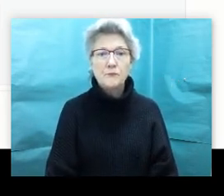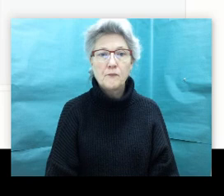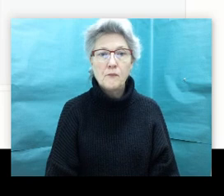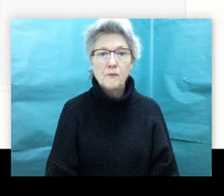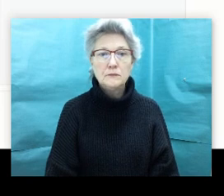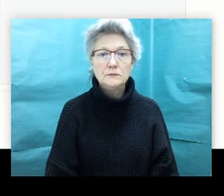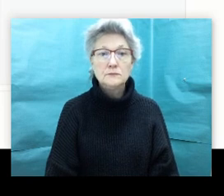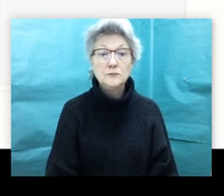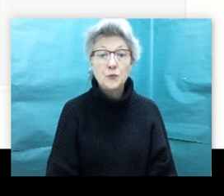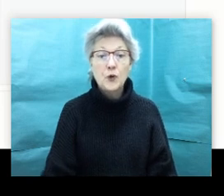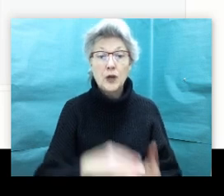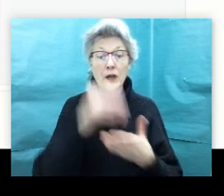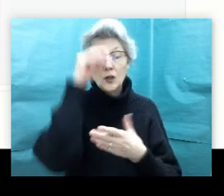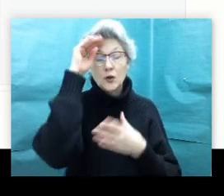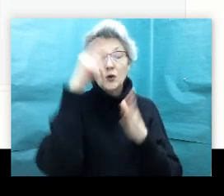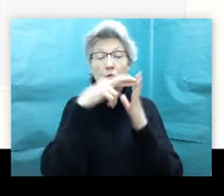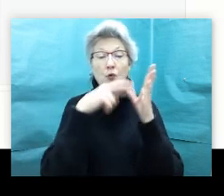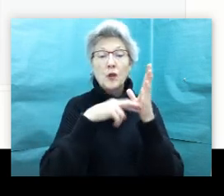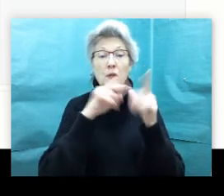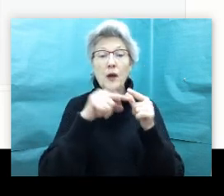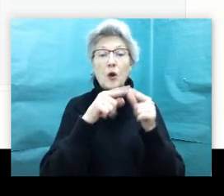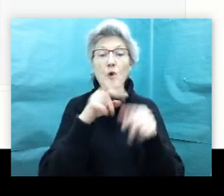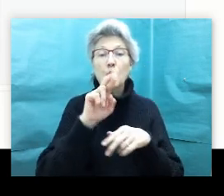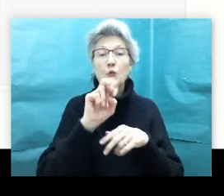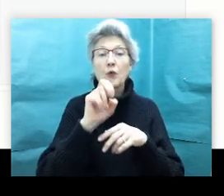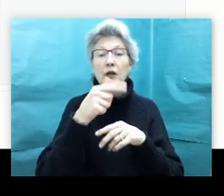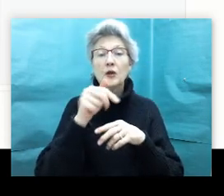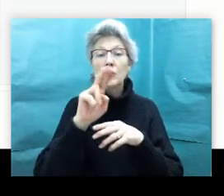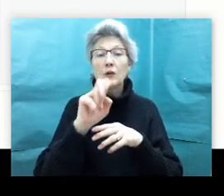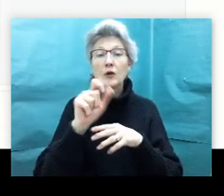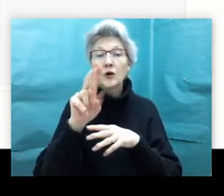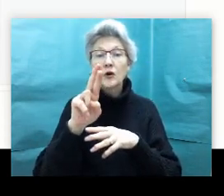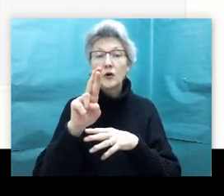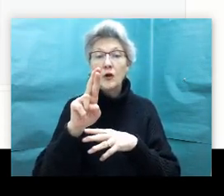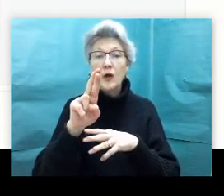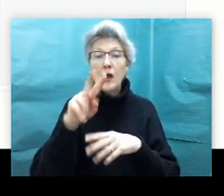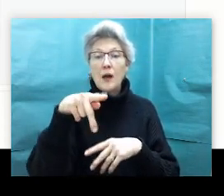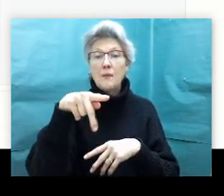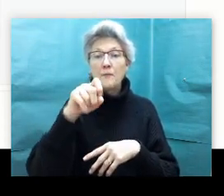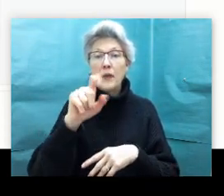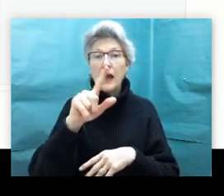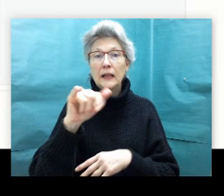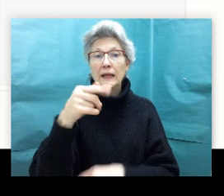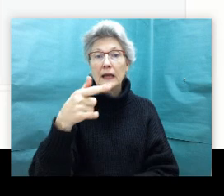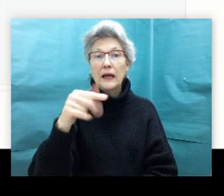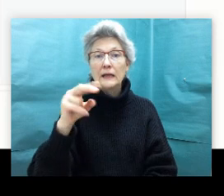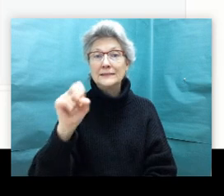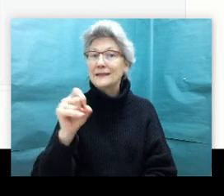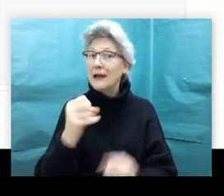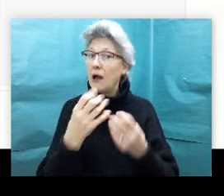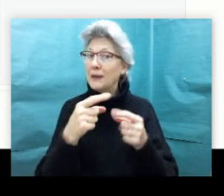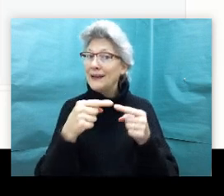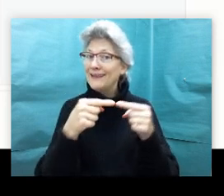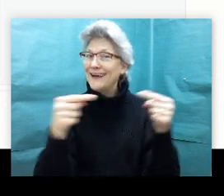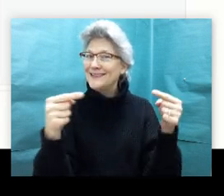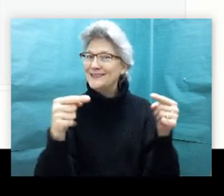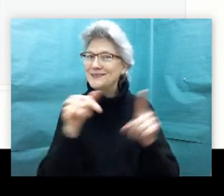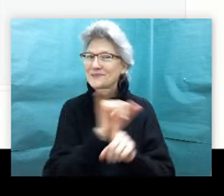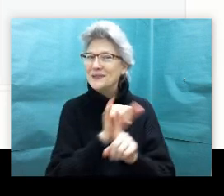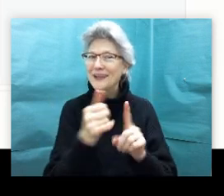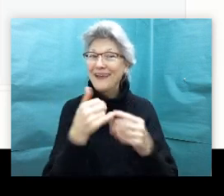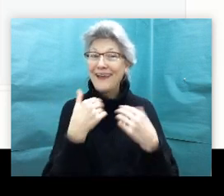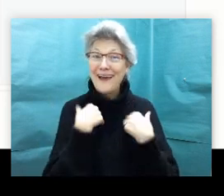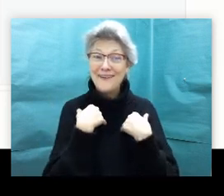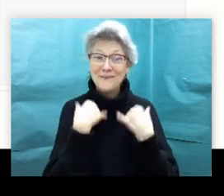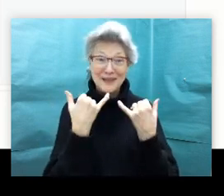regular polygons tomorrow and how many lines of symmetry they have. But for today, look at that.